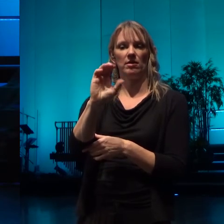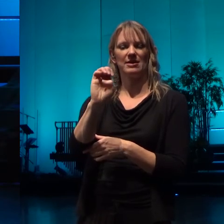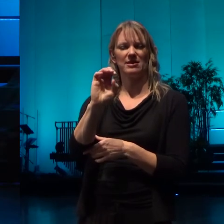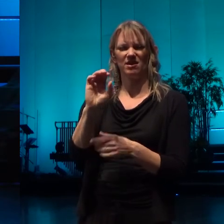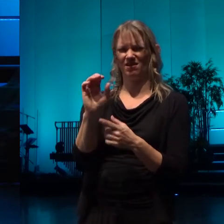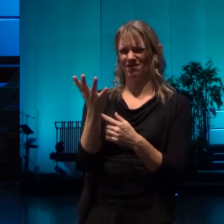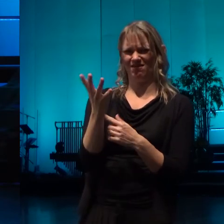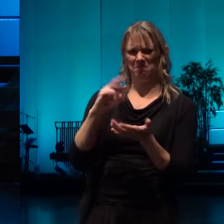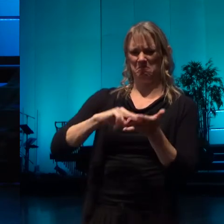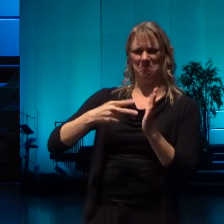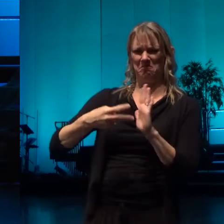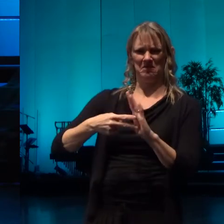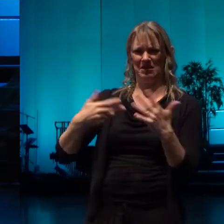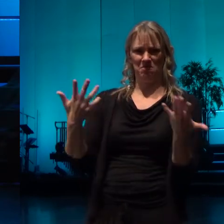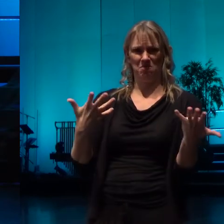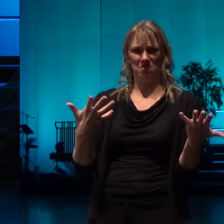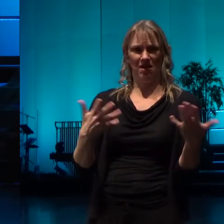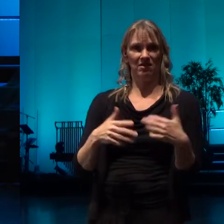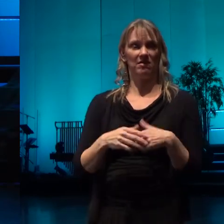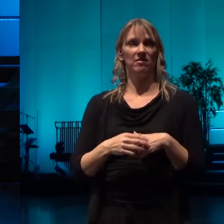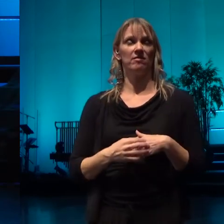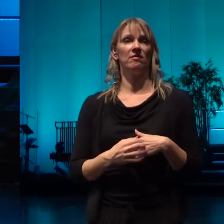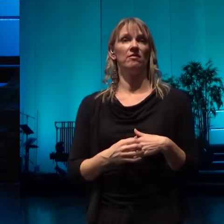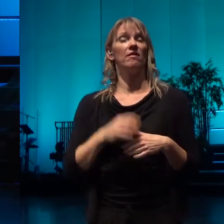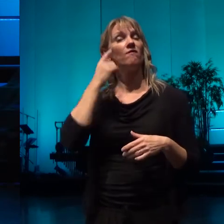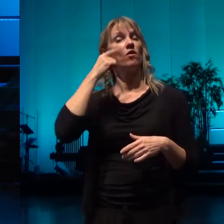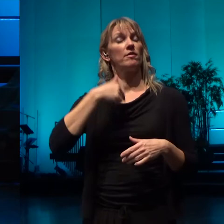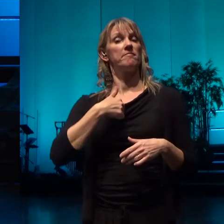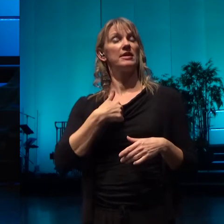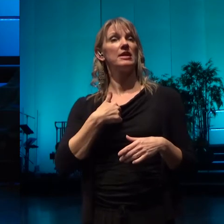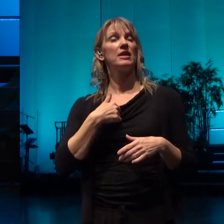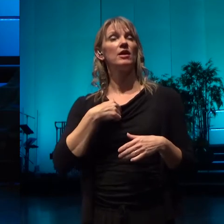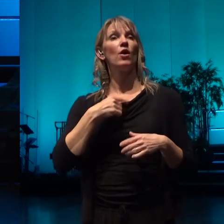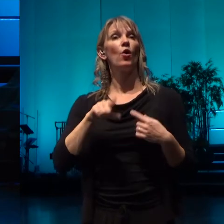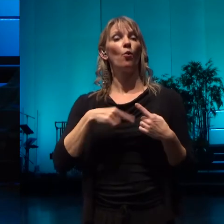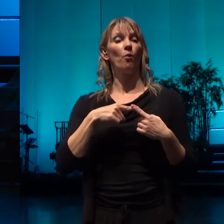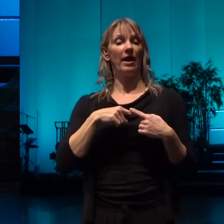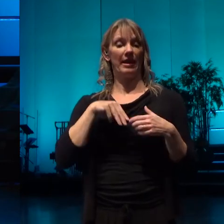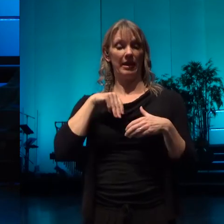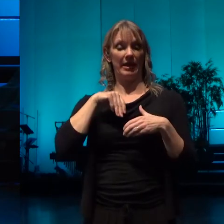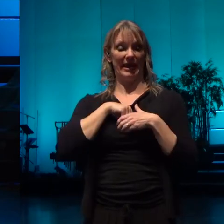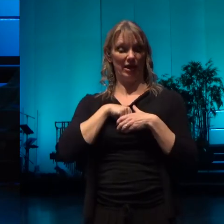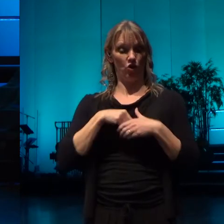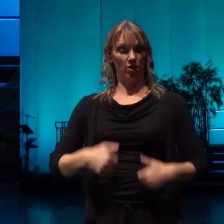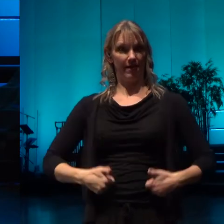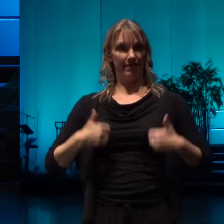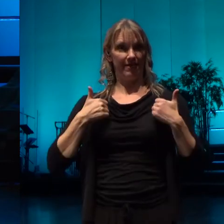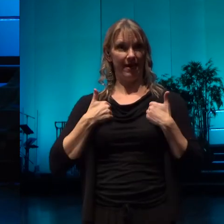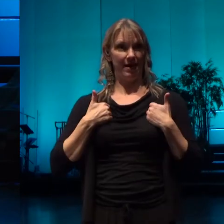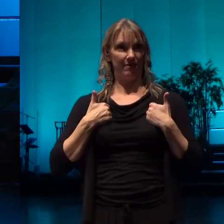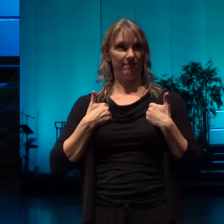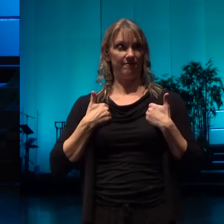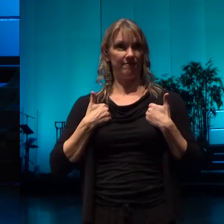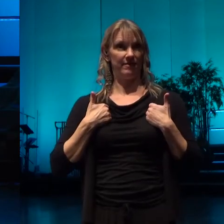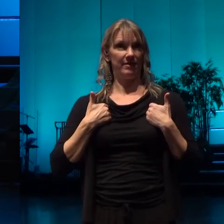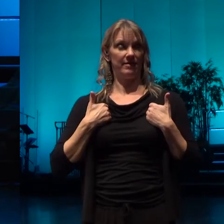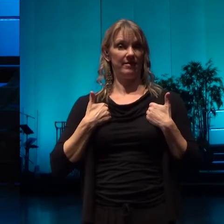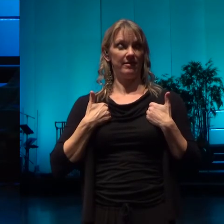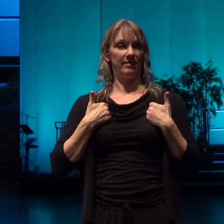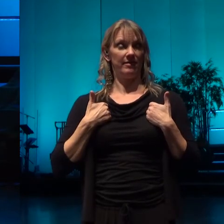does resonance mean? For me, it's when your inner life is in divine